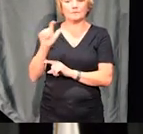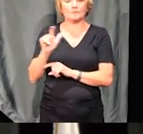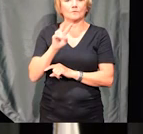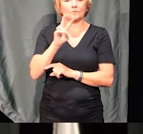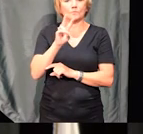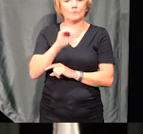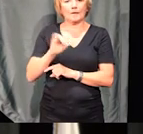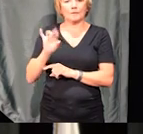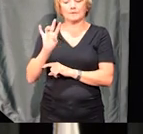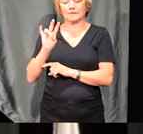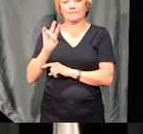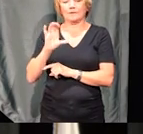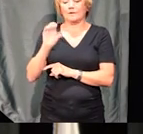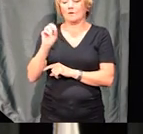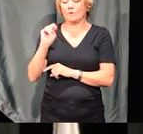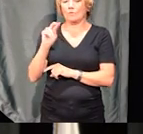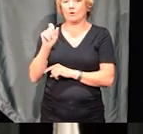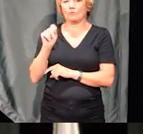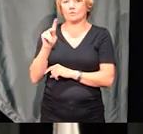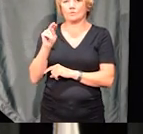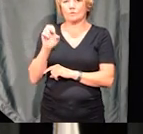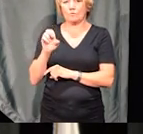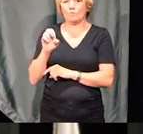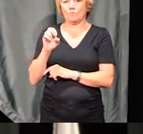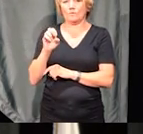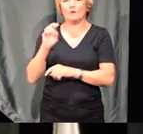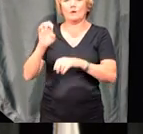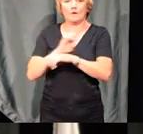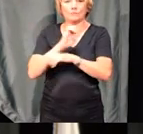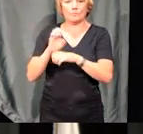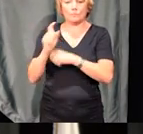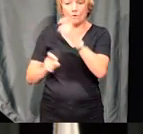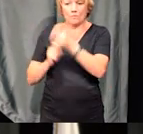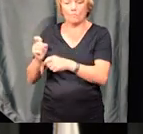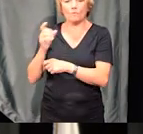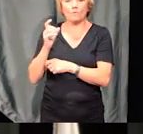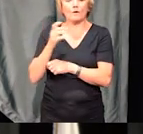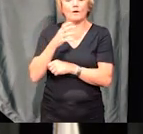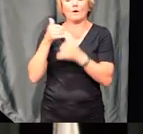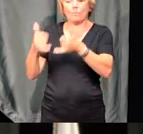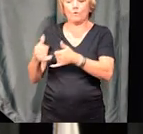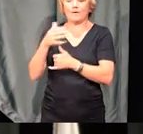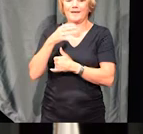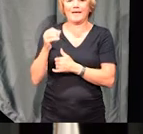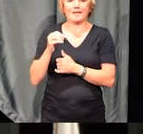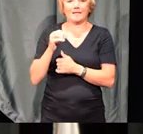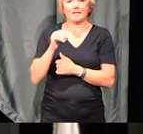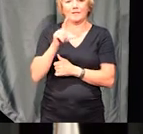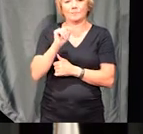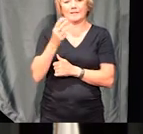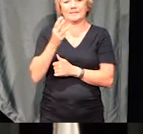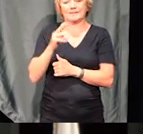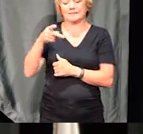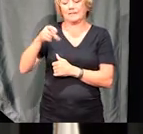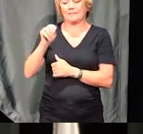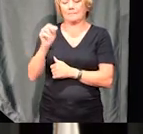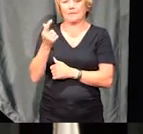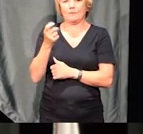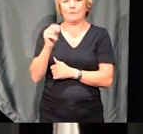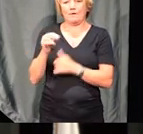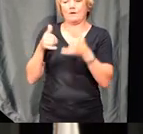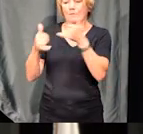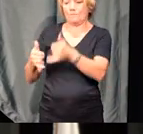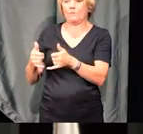2007 Cornerstone Entrepreneur Award and 2016 Paragon Award. In 2018, the